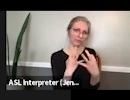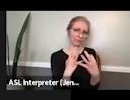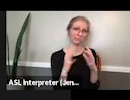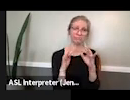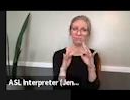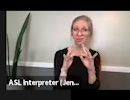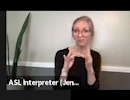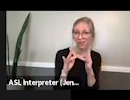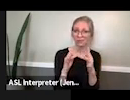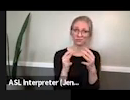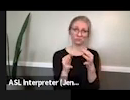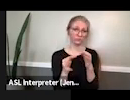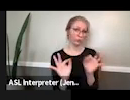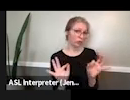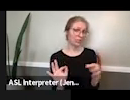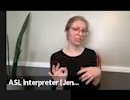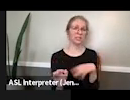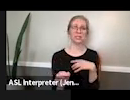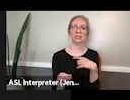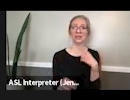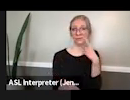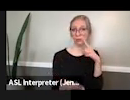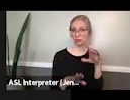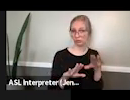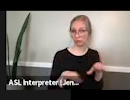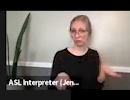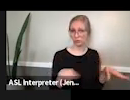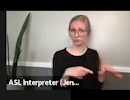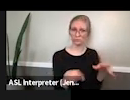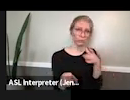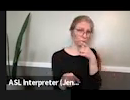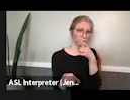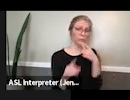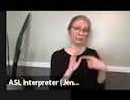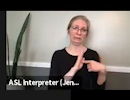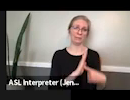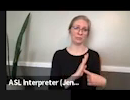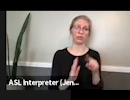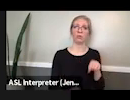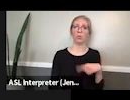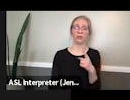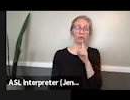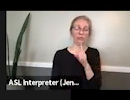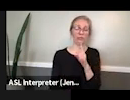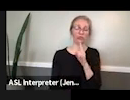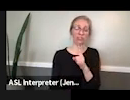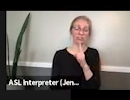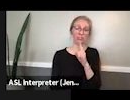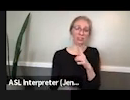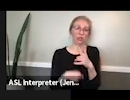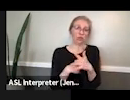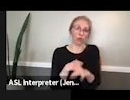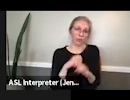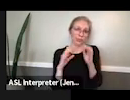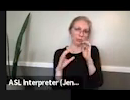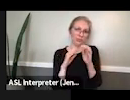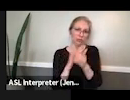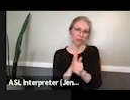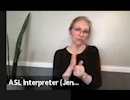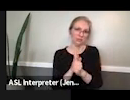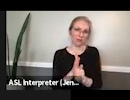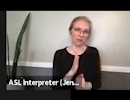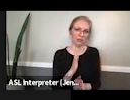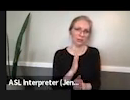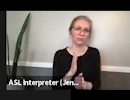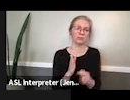It's free. And for kids who demonstrate only really early communication skills, and